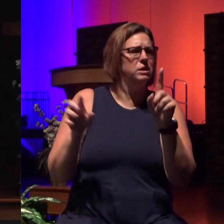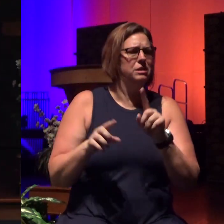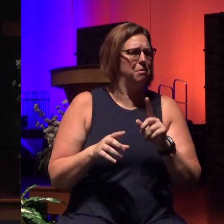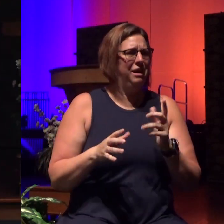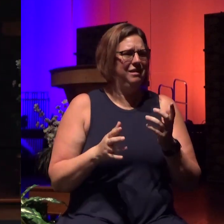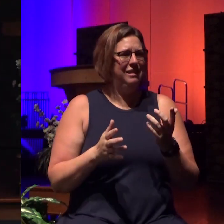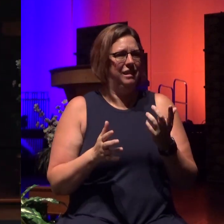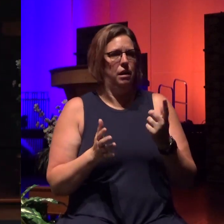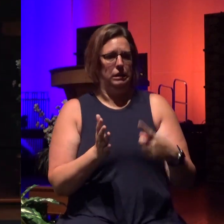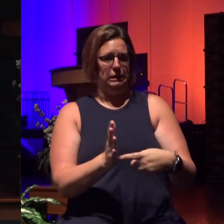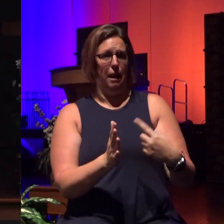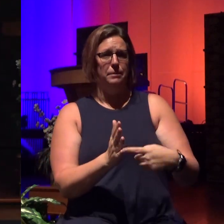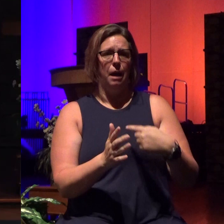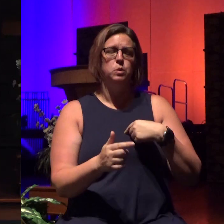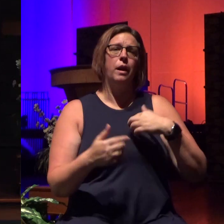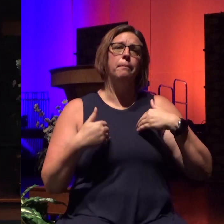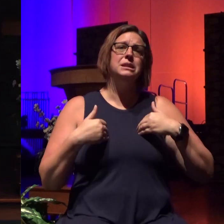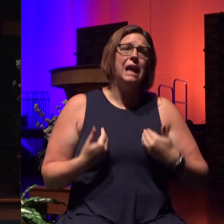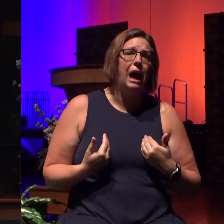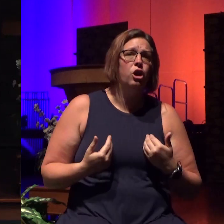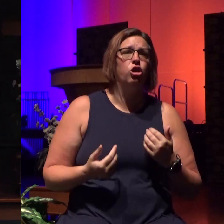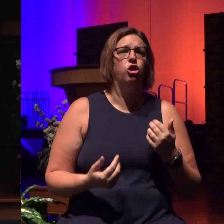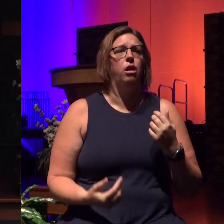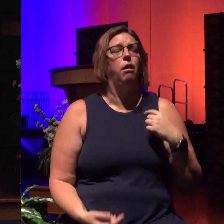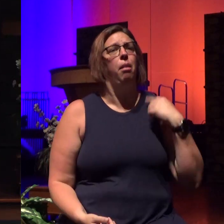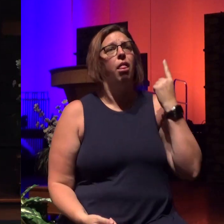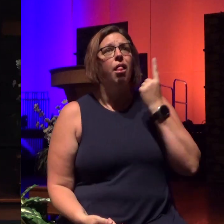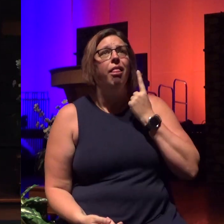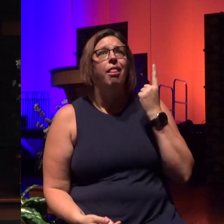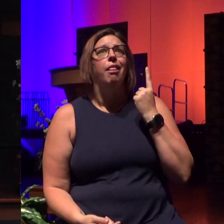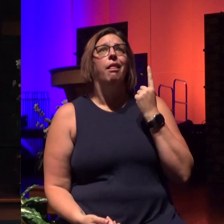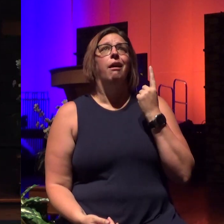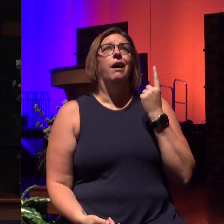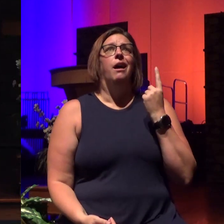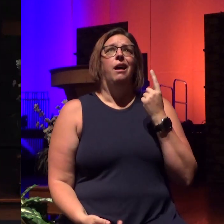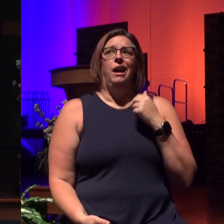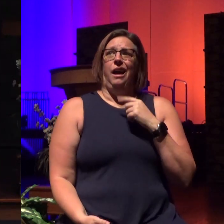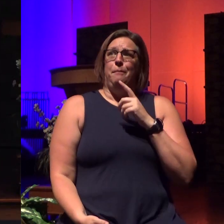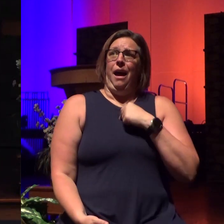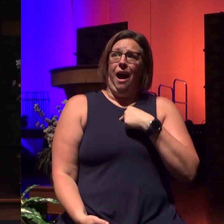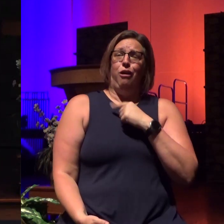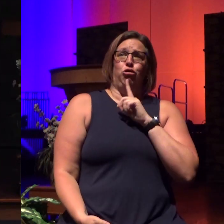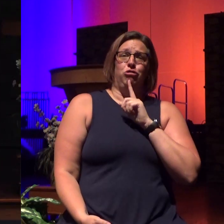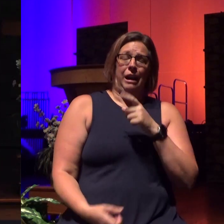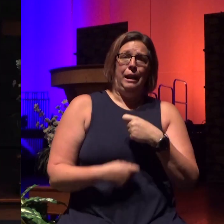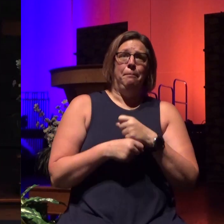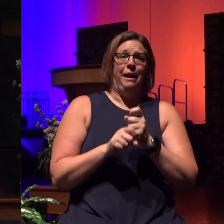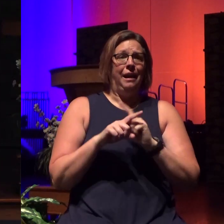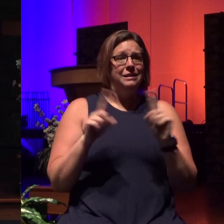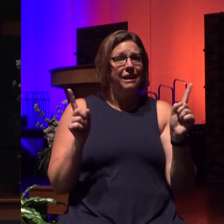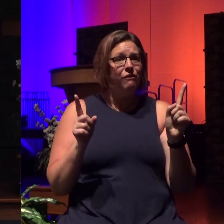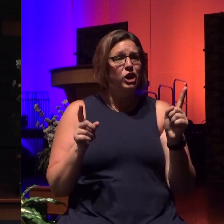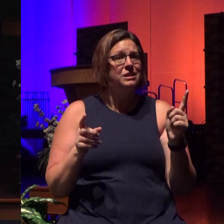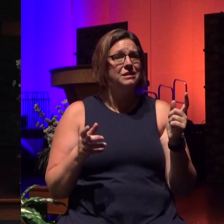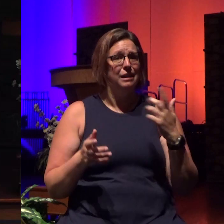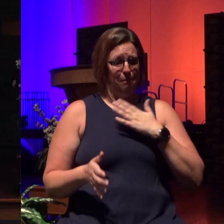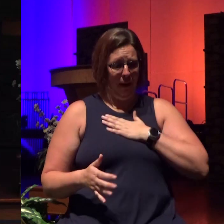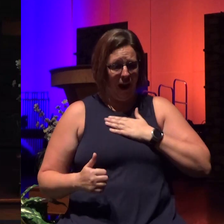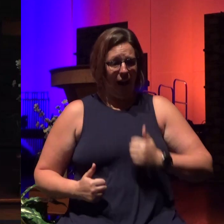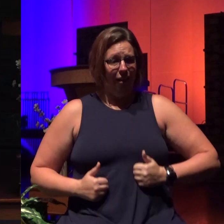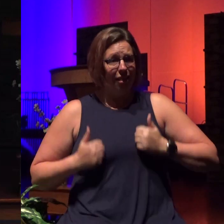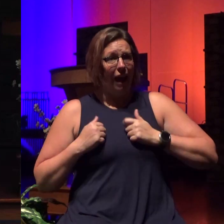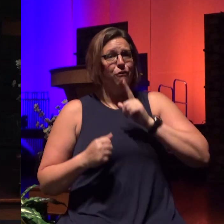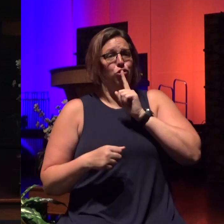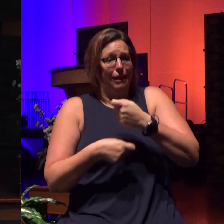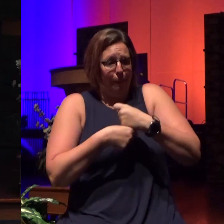sometimes, when I get tired and when I wonder, is this really making a difference? Will the life that I live really